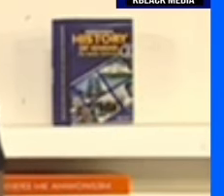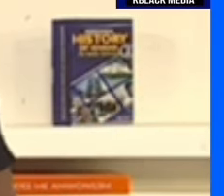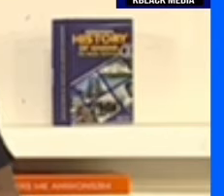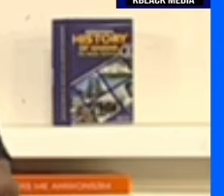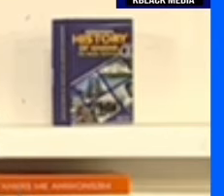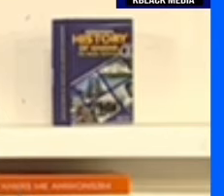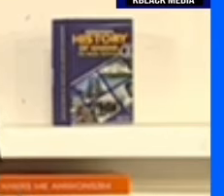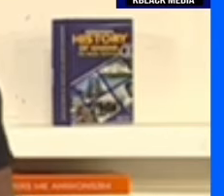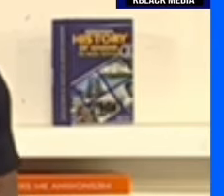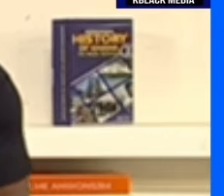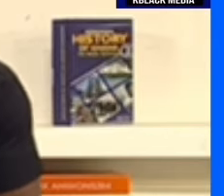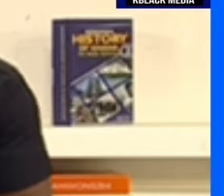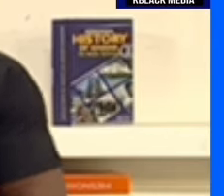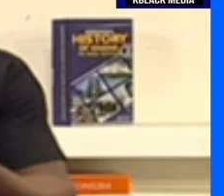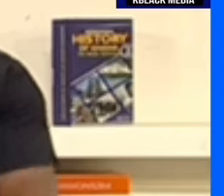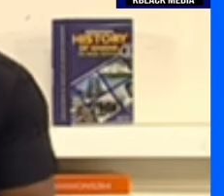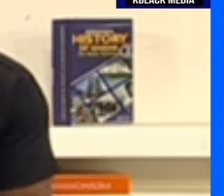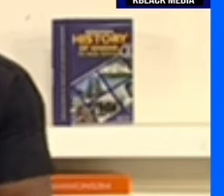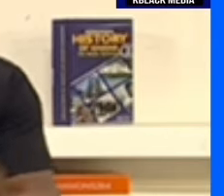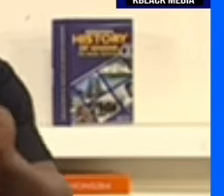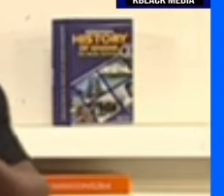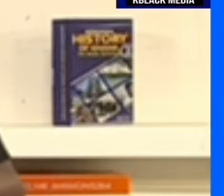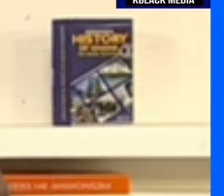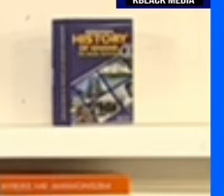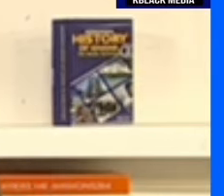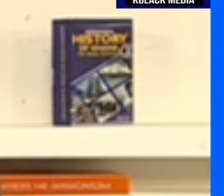pakro no and that member of parliament no e di aba